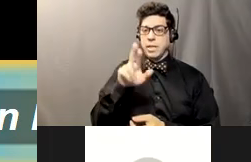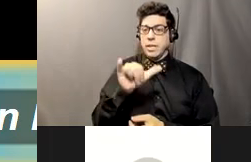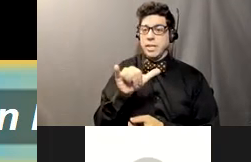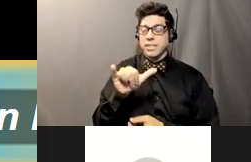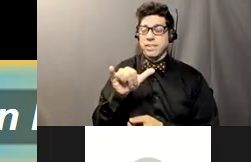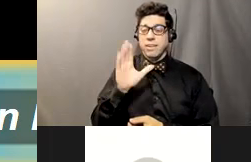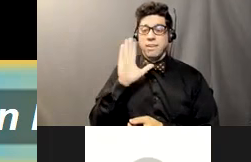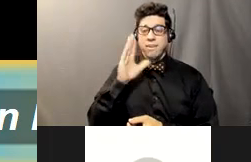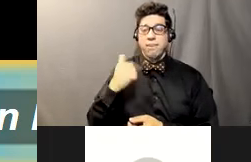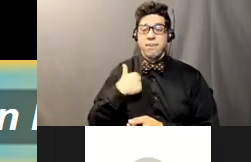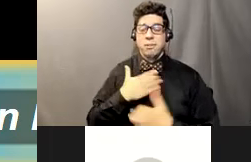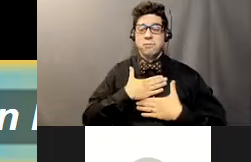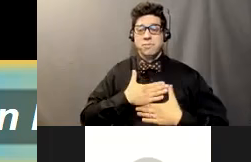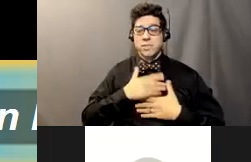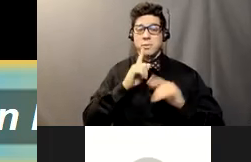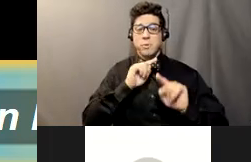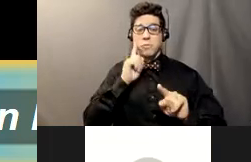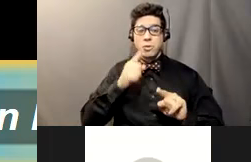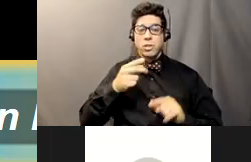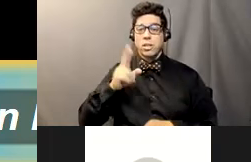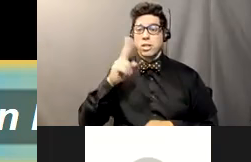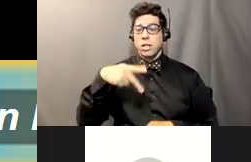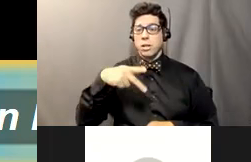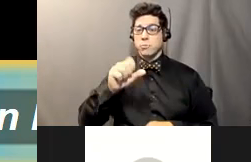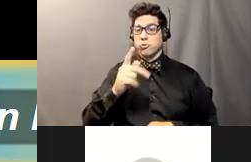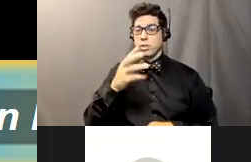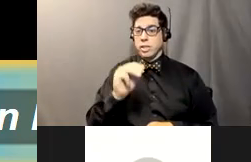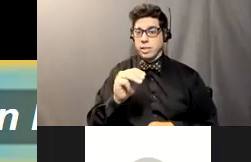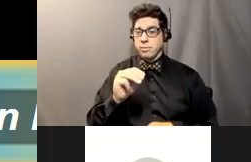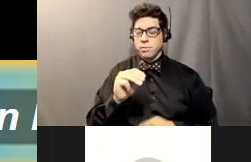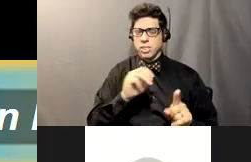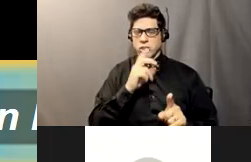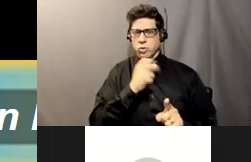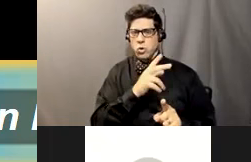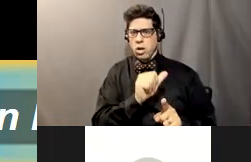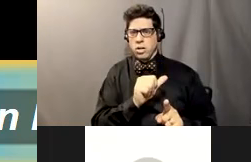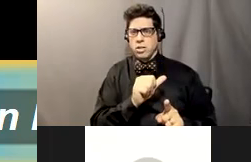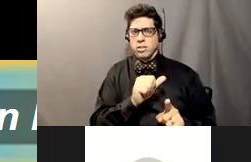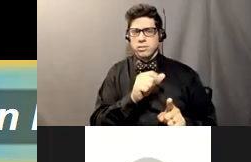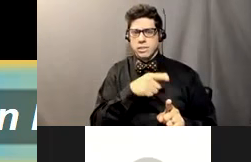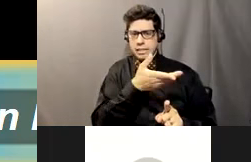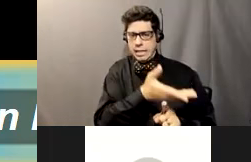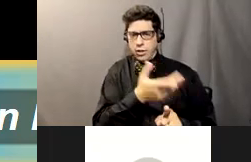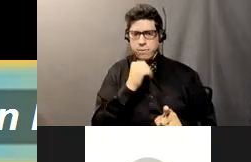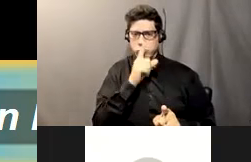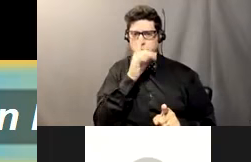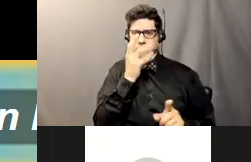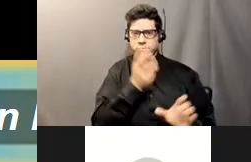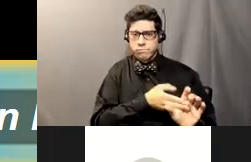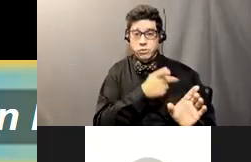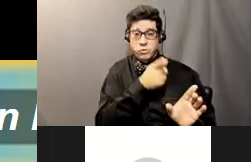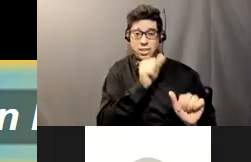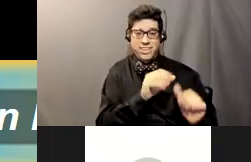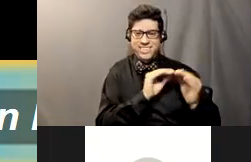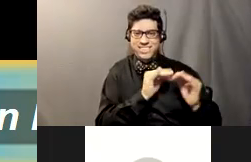am pleased to be able to report for the upstream committee. I don't know that Shore is able to join us yet. So if Shore is out there, join in